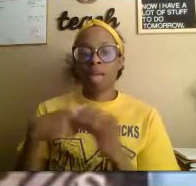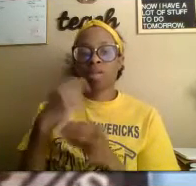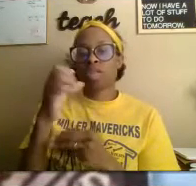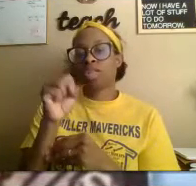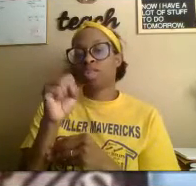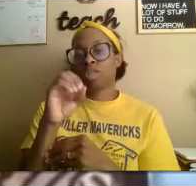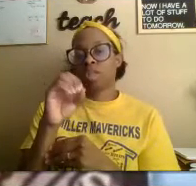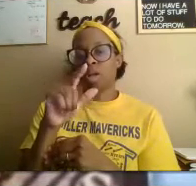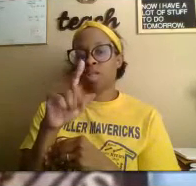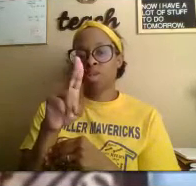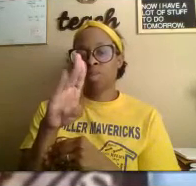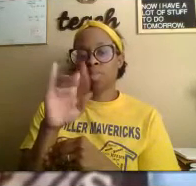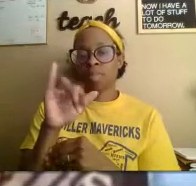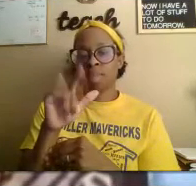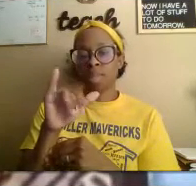solubility.